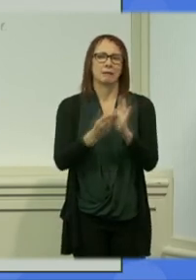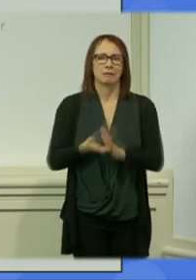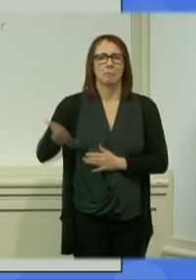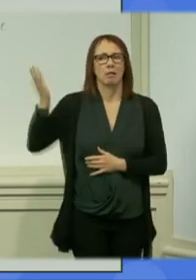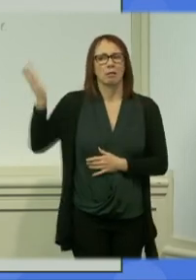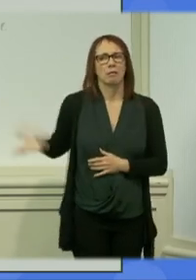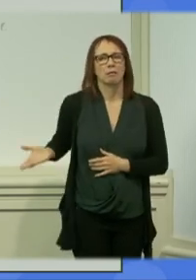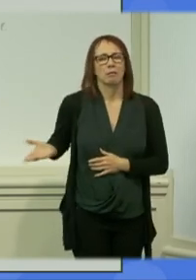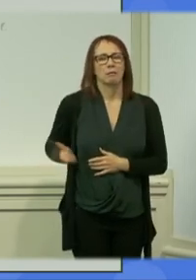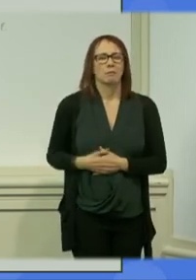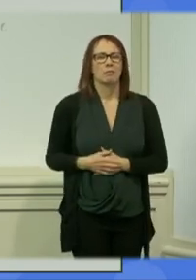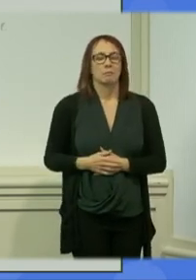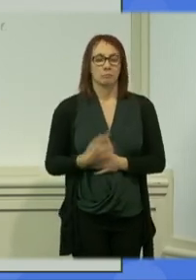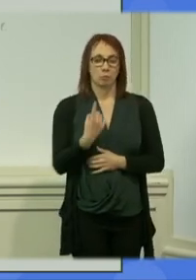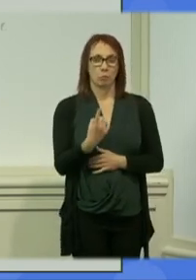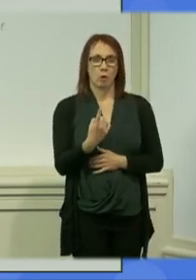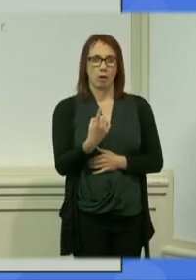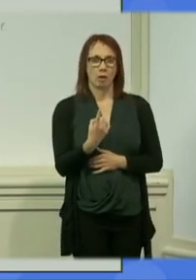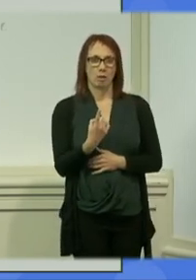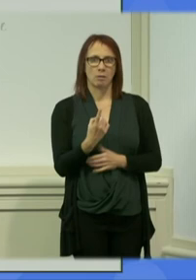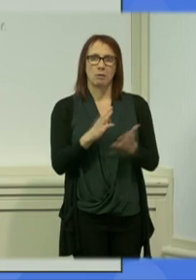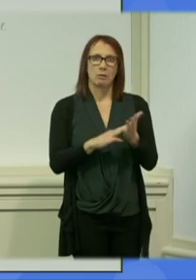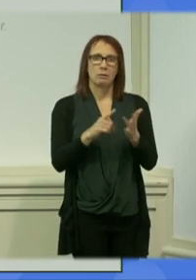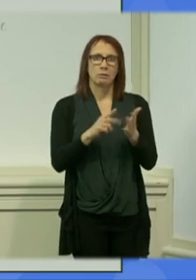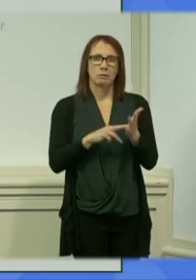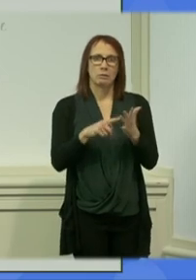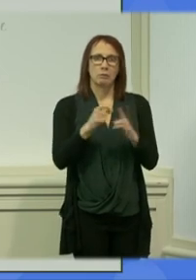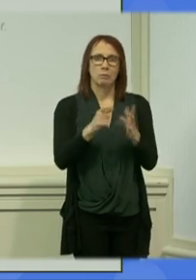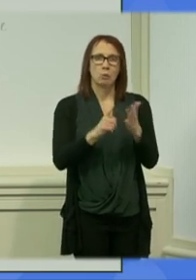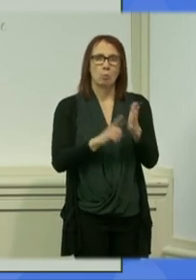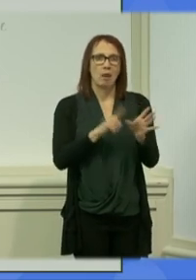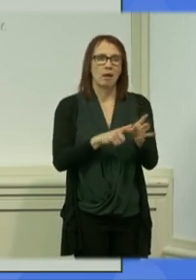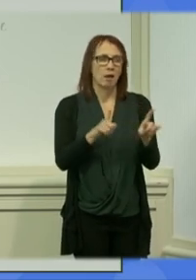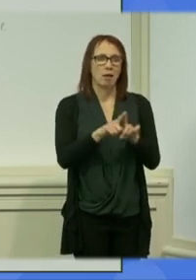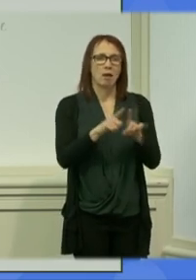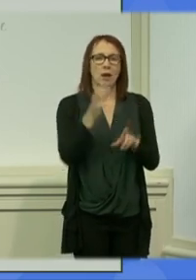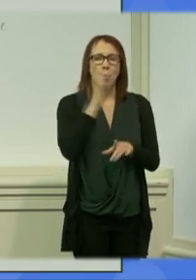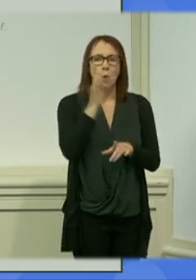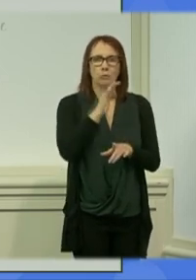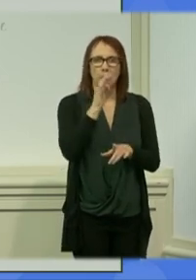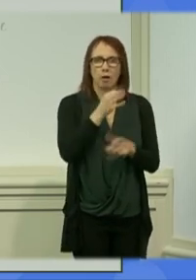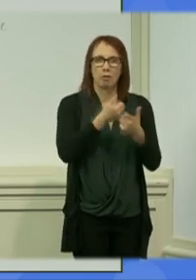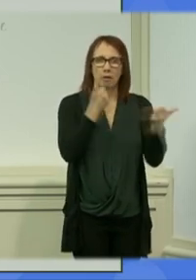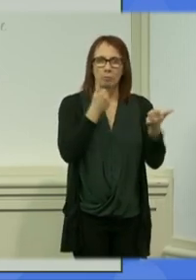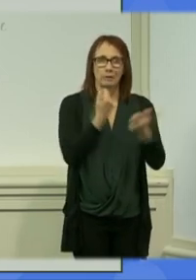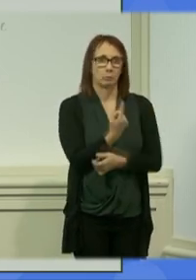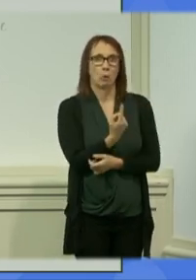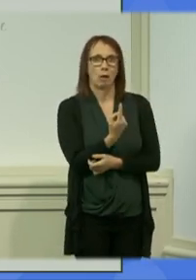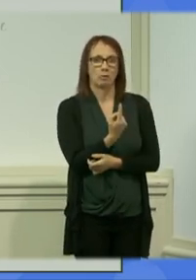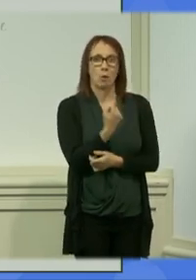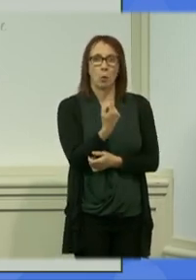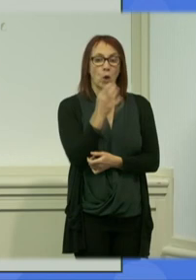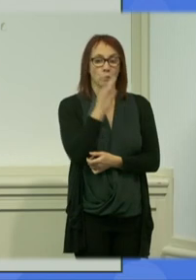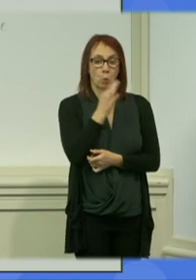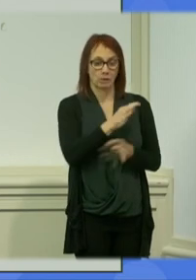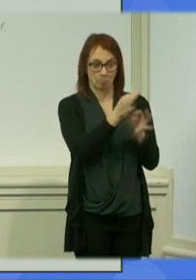details. One is a monopoly. There are some sectors that are naturally a monopoly, like water provision, for example. You only have one set of pipes going